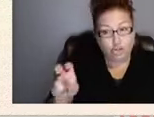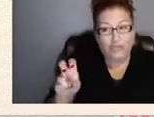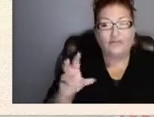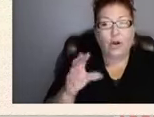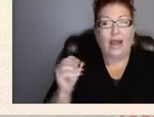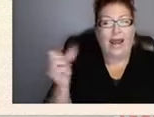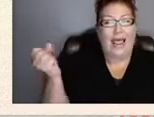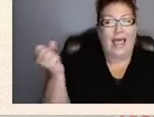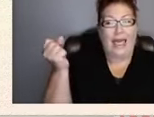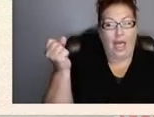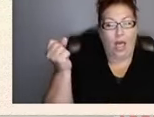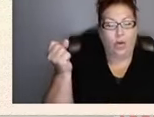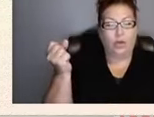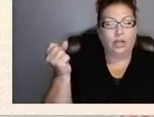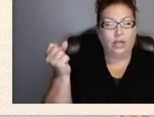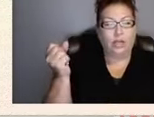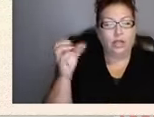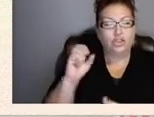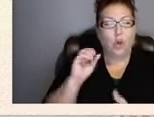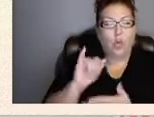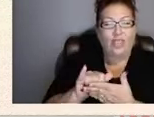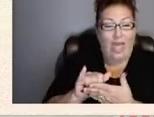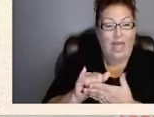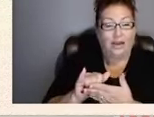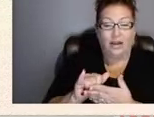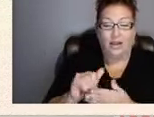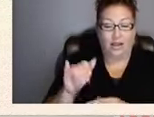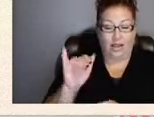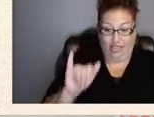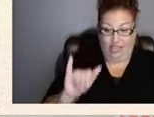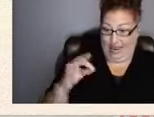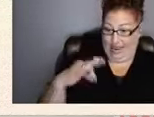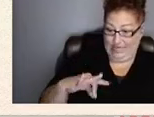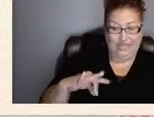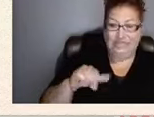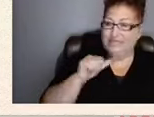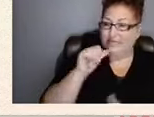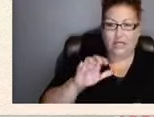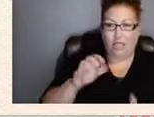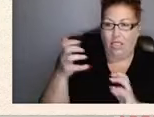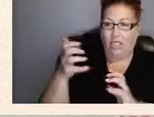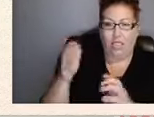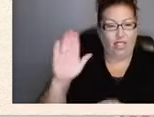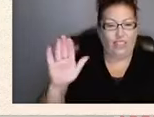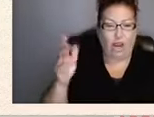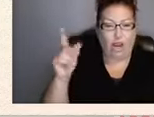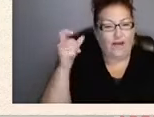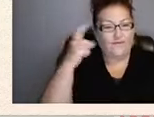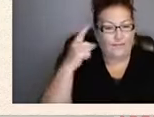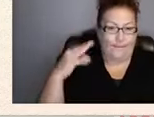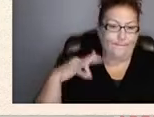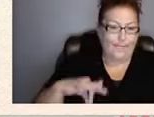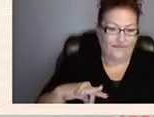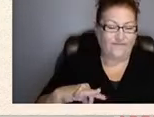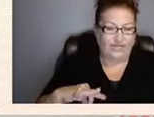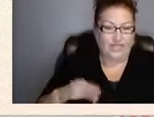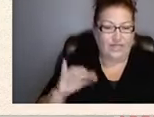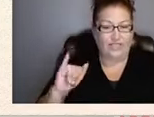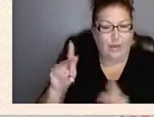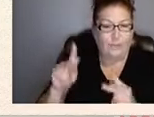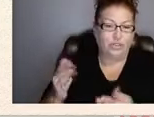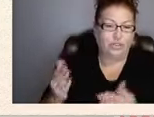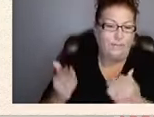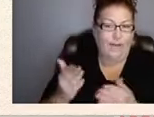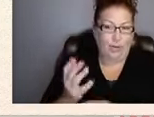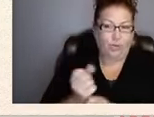way that those assets don't disrupt any government benefits the individual might be receiving